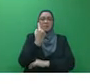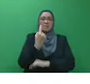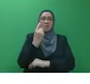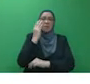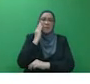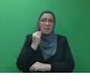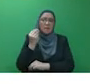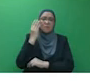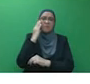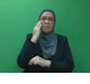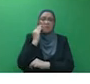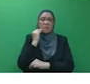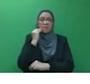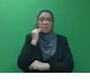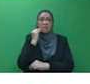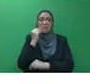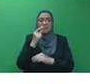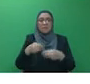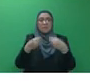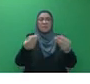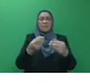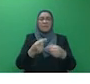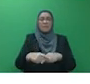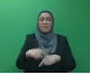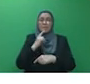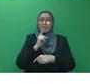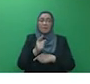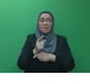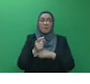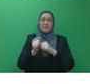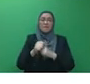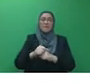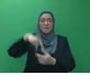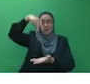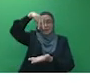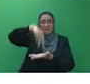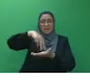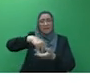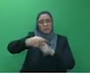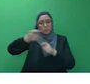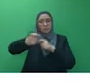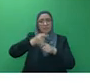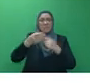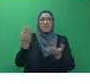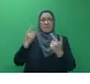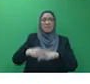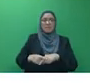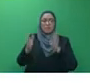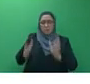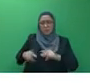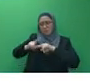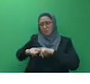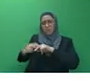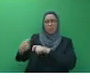and the experience that you're providing as well uh you know stand-up comedy people like to be together with their friends sitting close